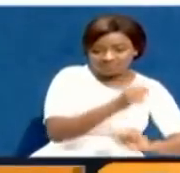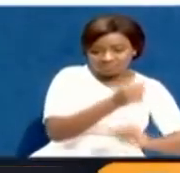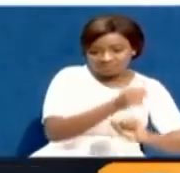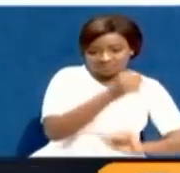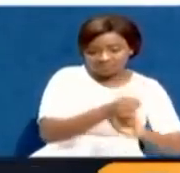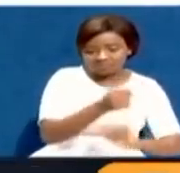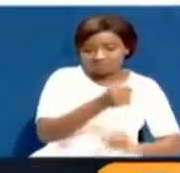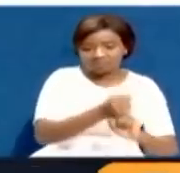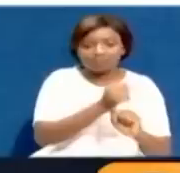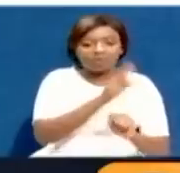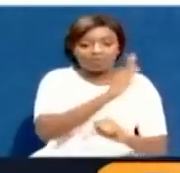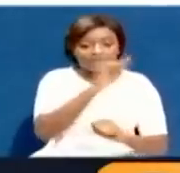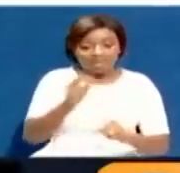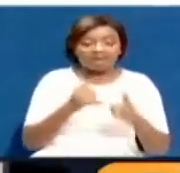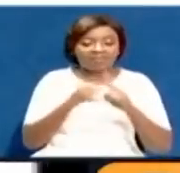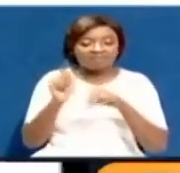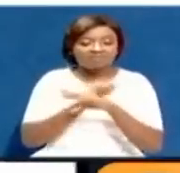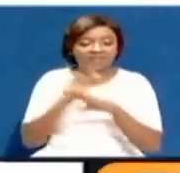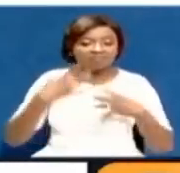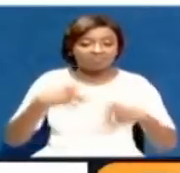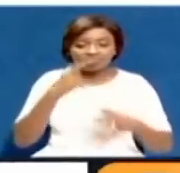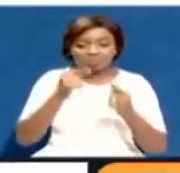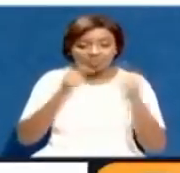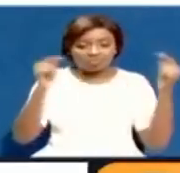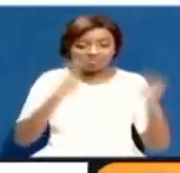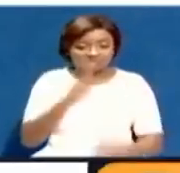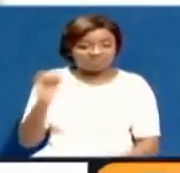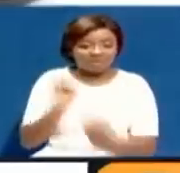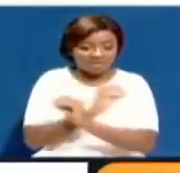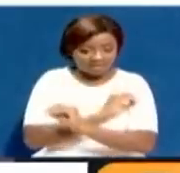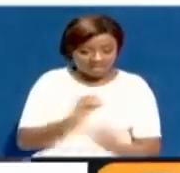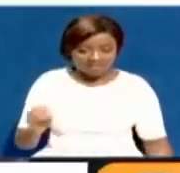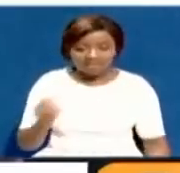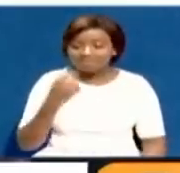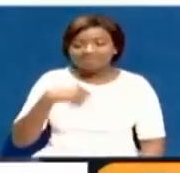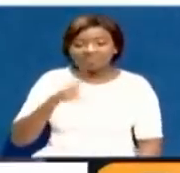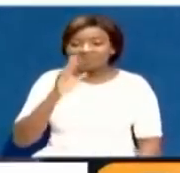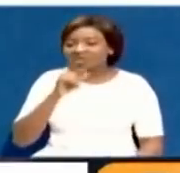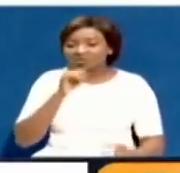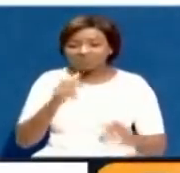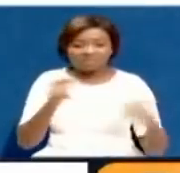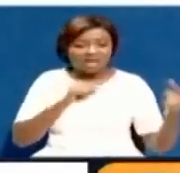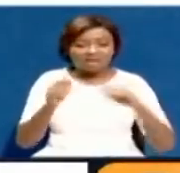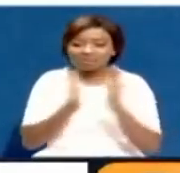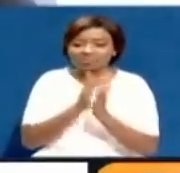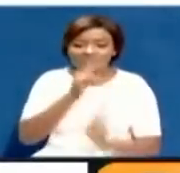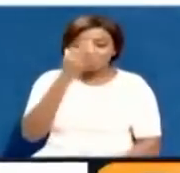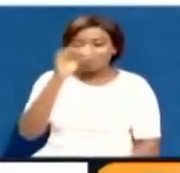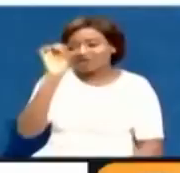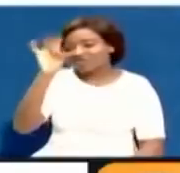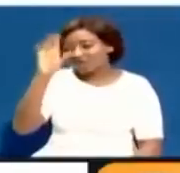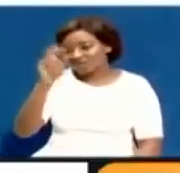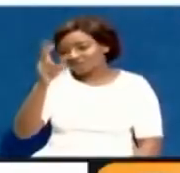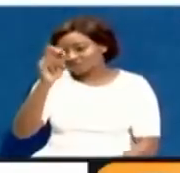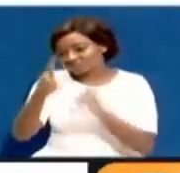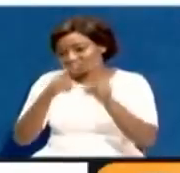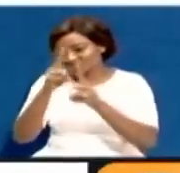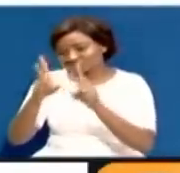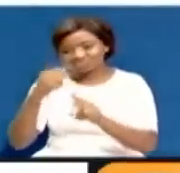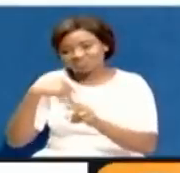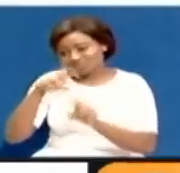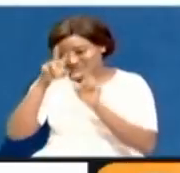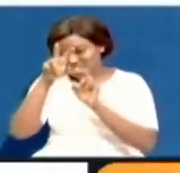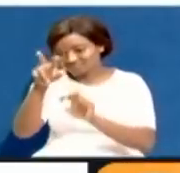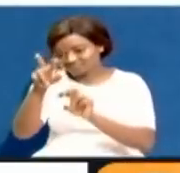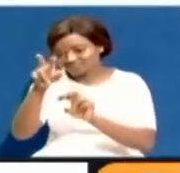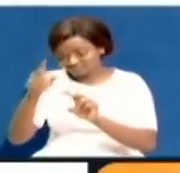our 2 billion or 5 billion fighting you. Because already tuko na jia yetu bele. It is not about BBI,